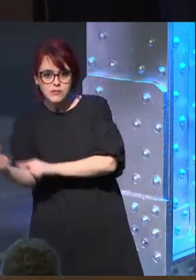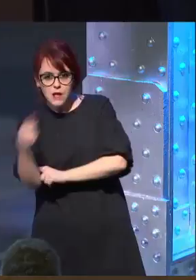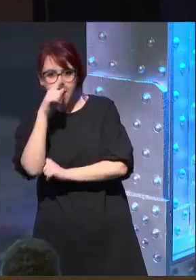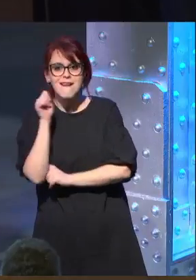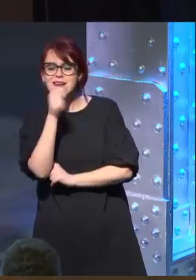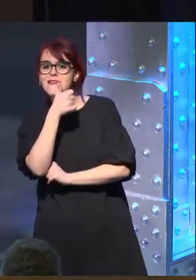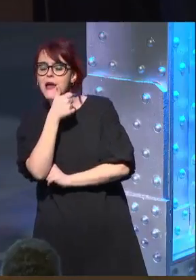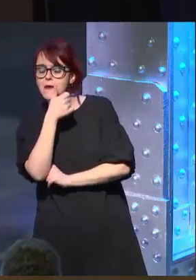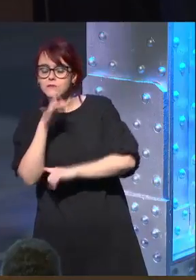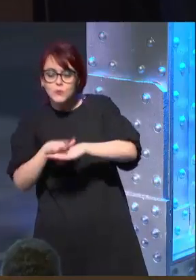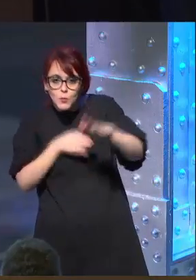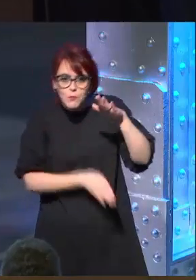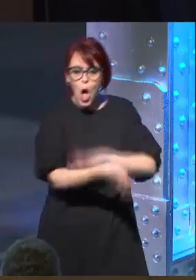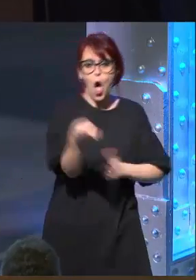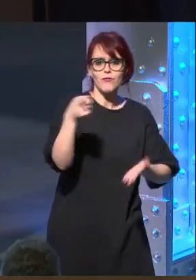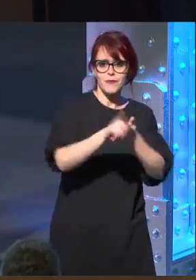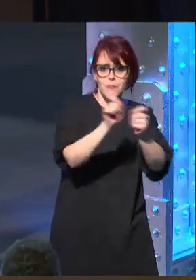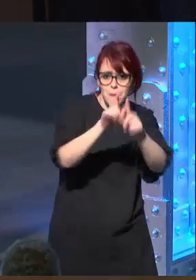and you're checking your